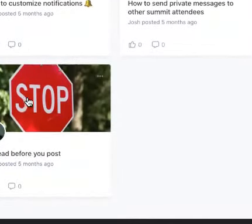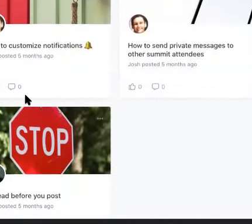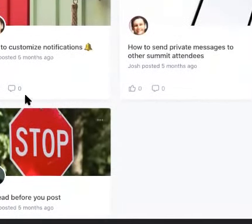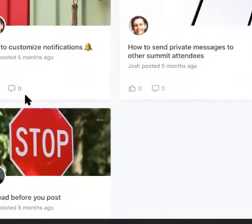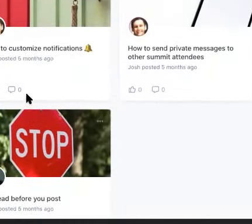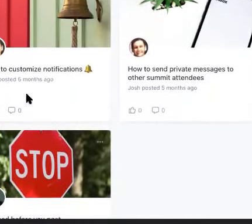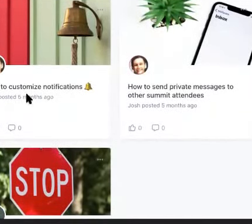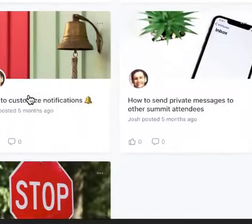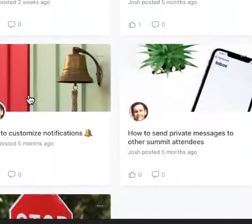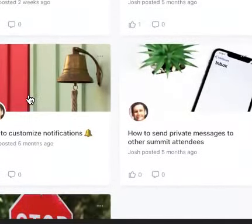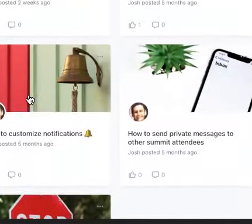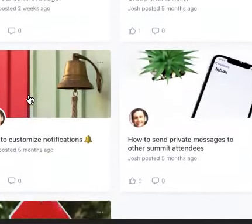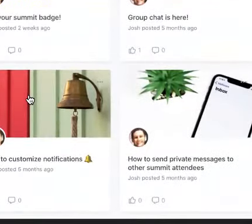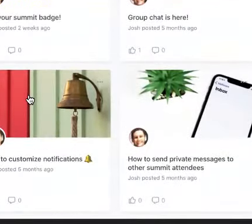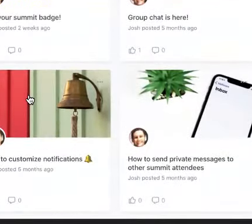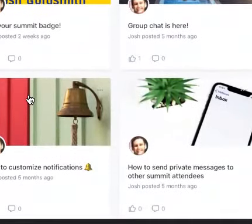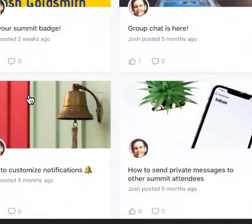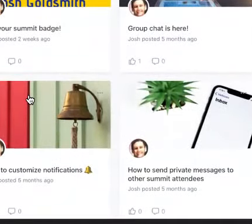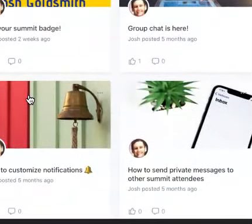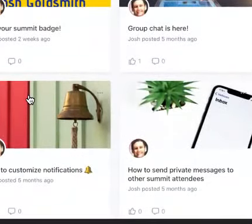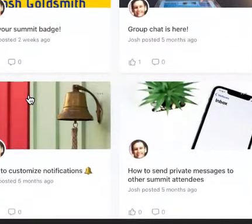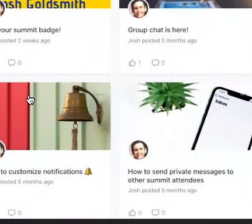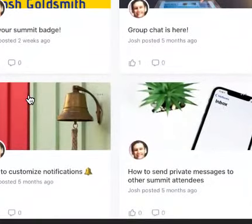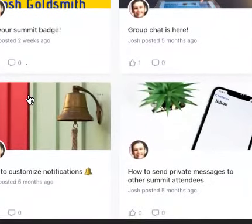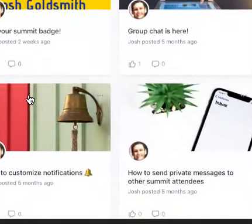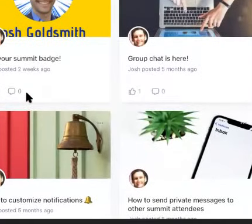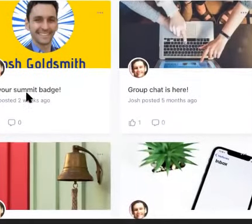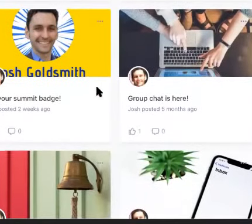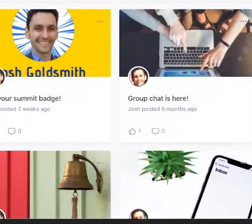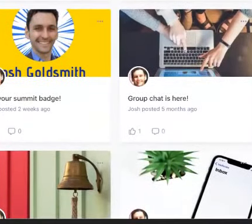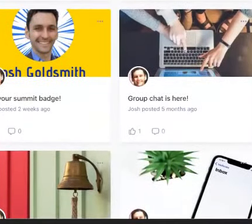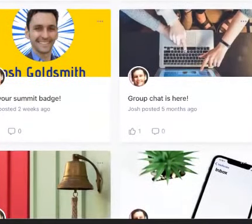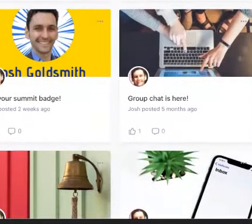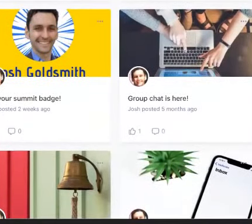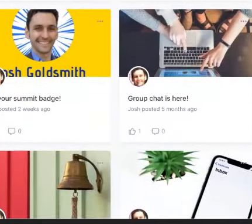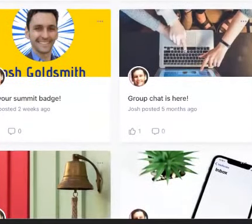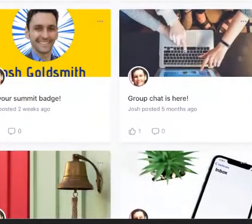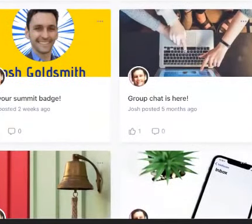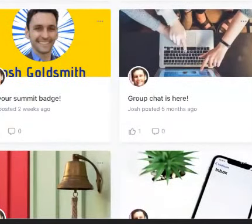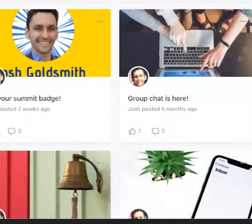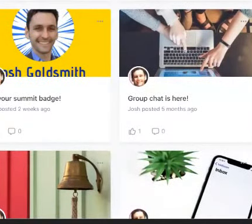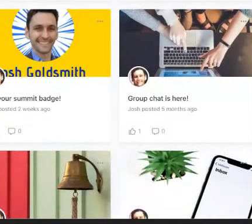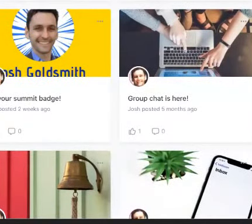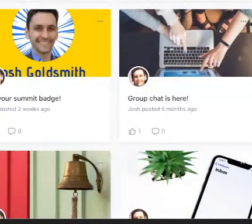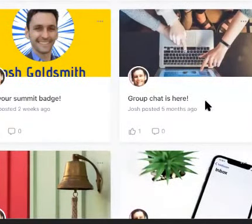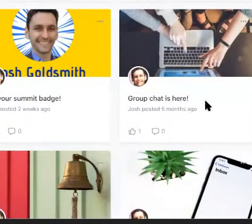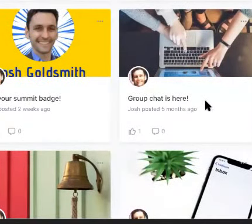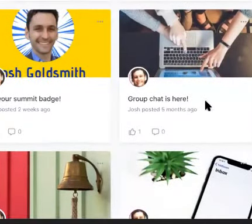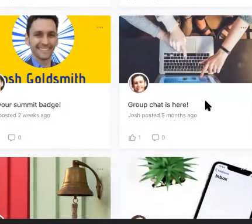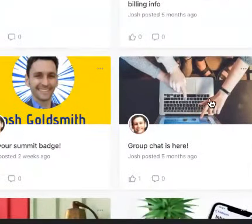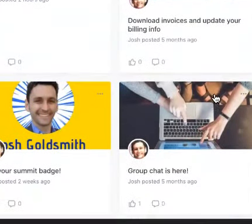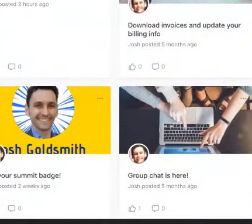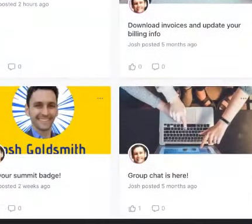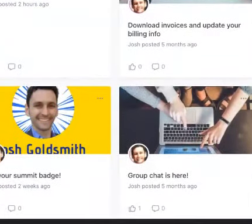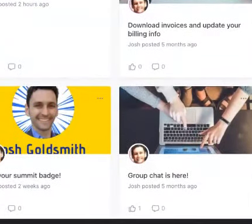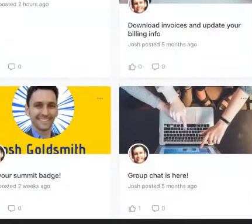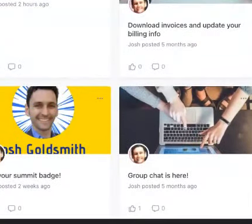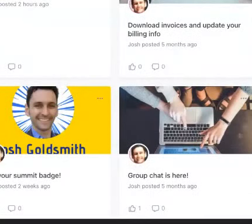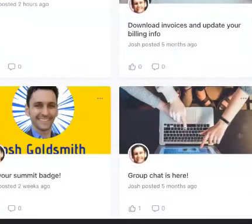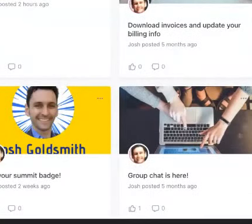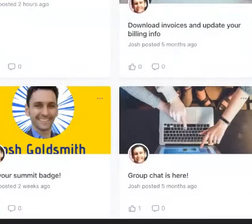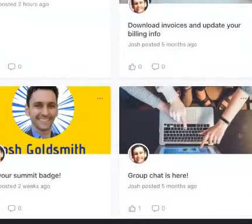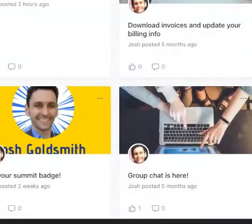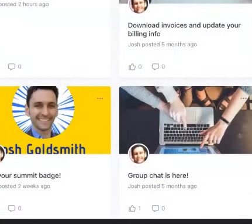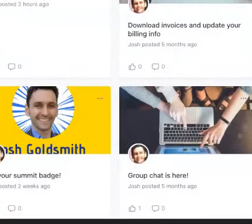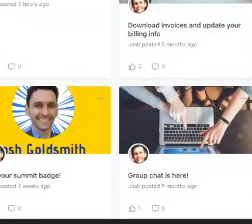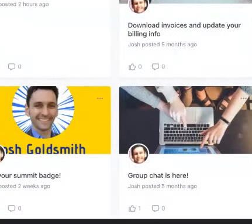what we're doing. That's the read before you post, how you can create your own post if you'd like to,